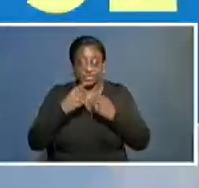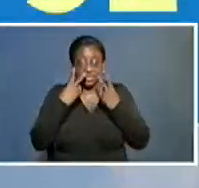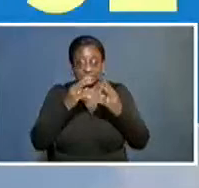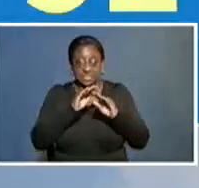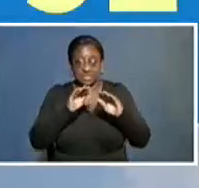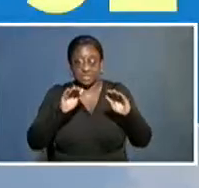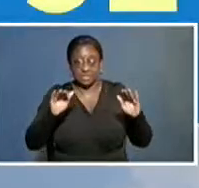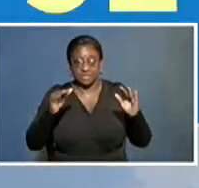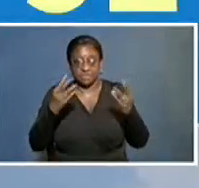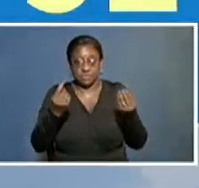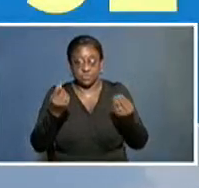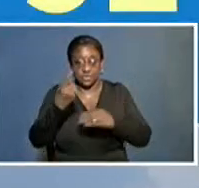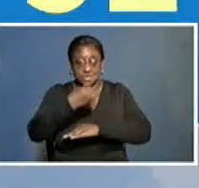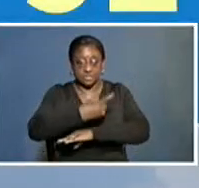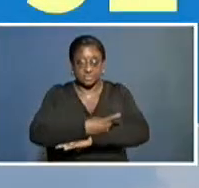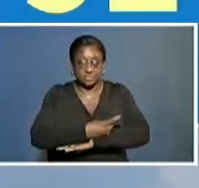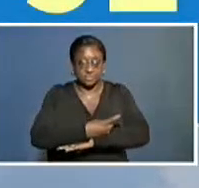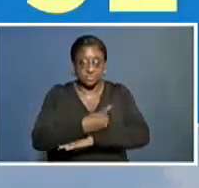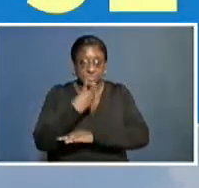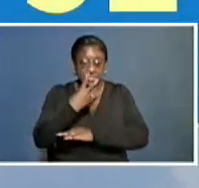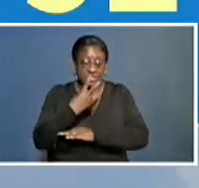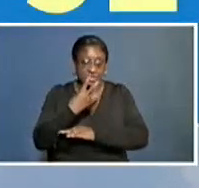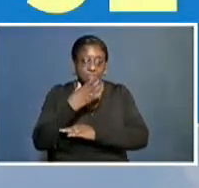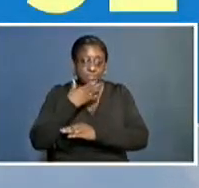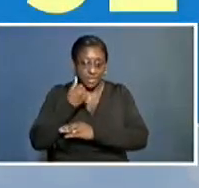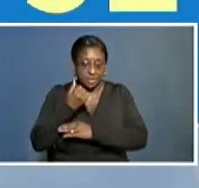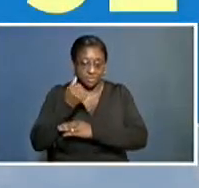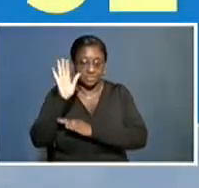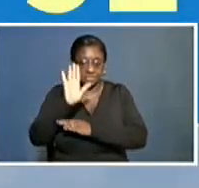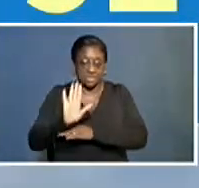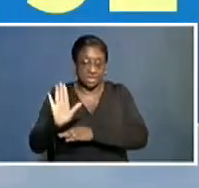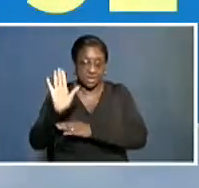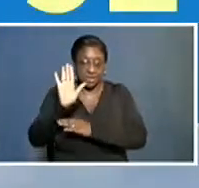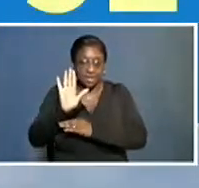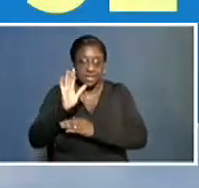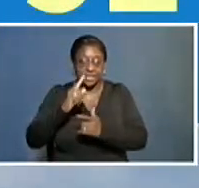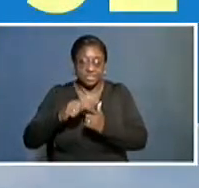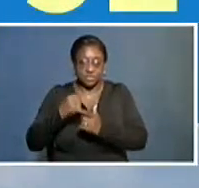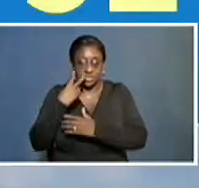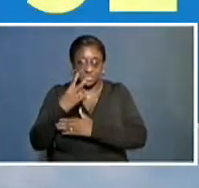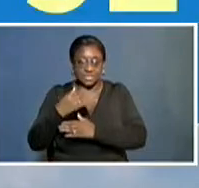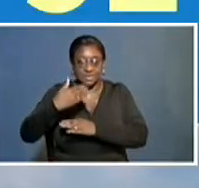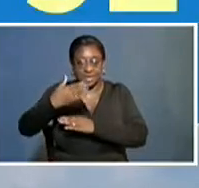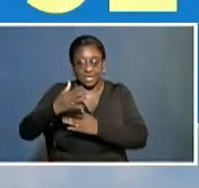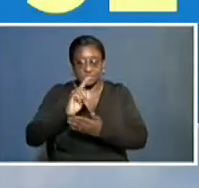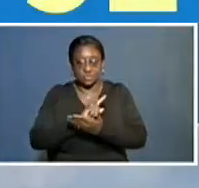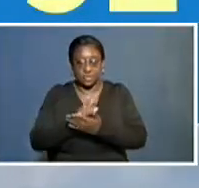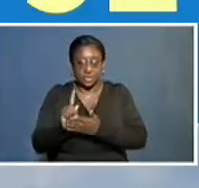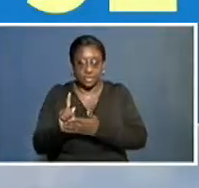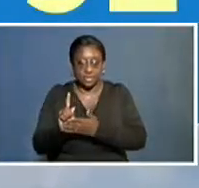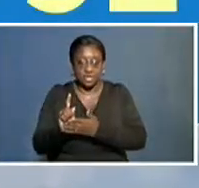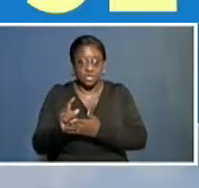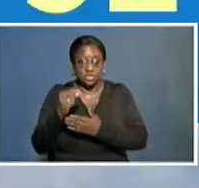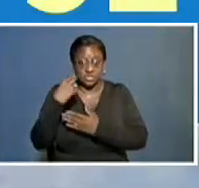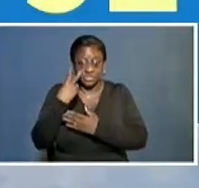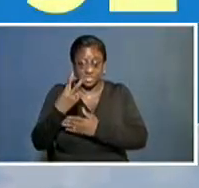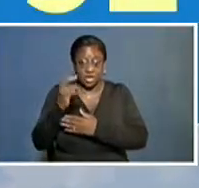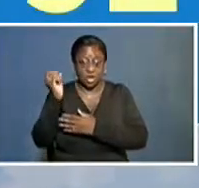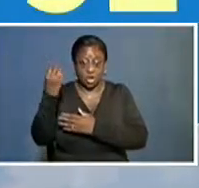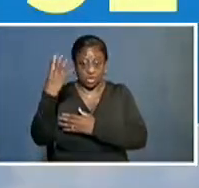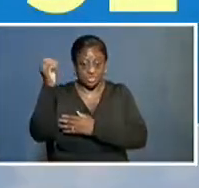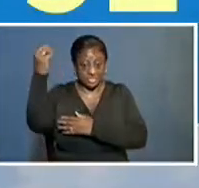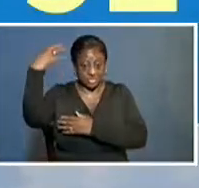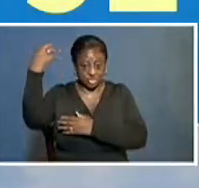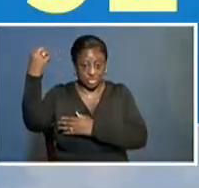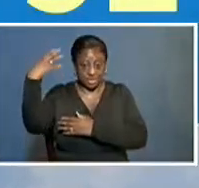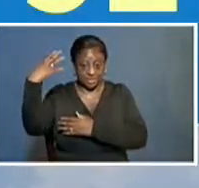over the next 7, we will see some improvement on Sunday, and that will carry over into the early part of next week when we'll see lots of sunshine return to